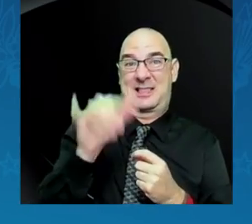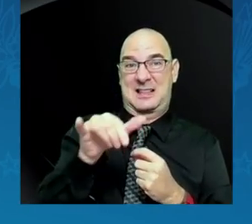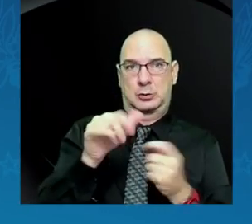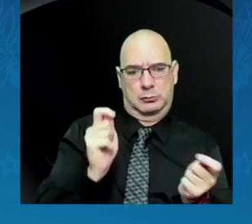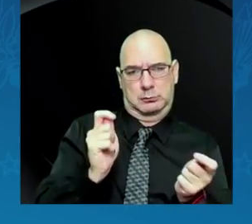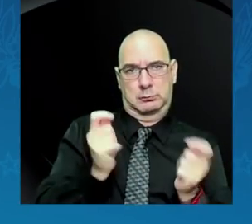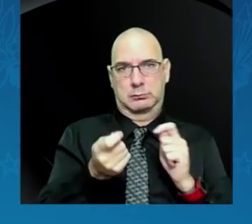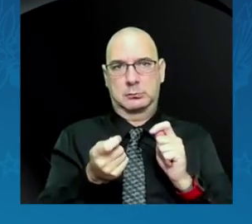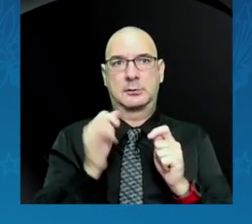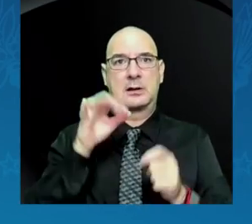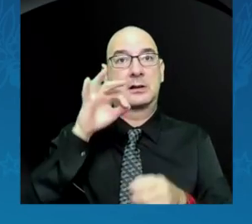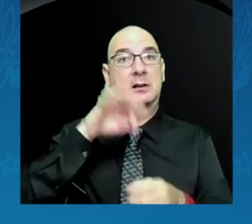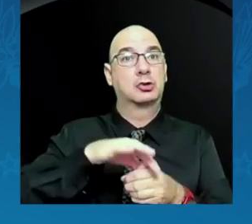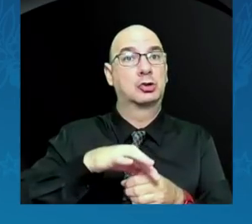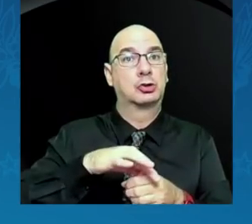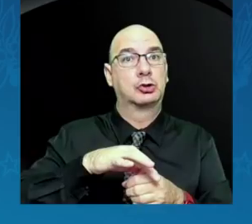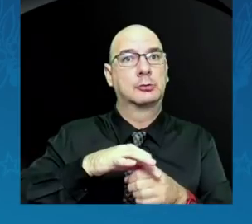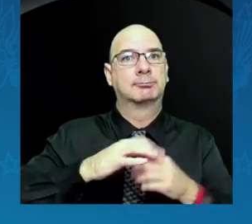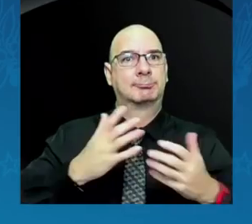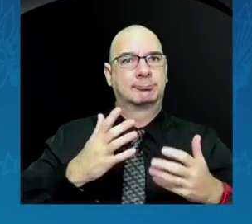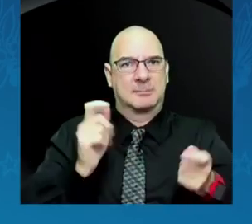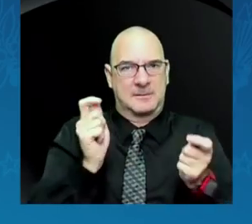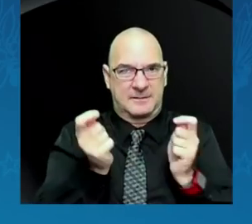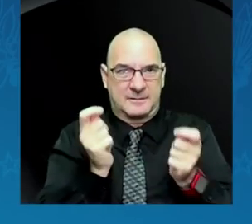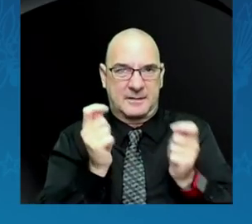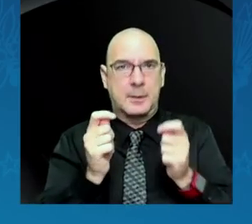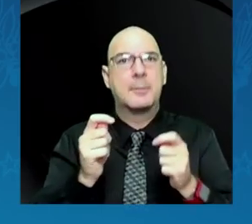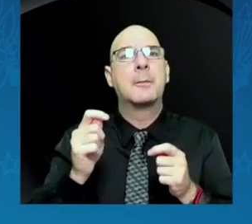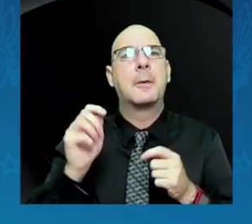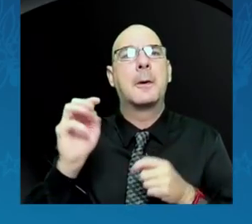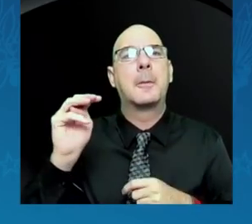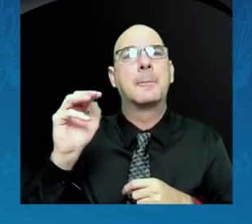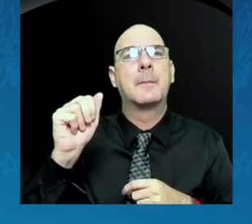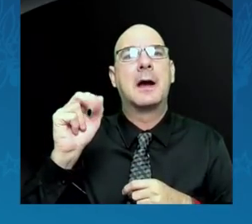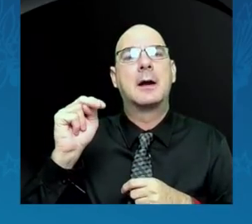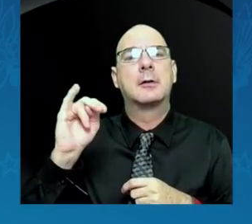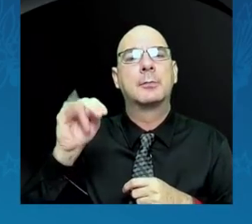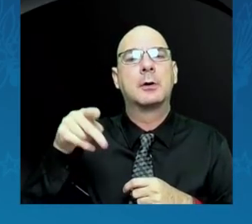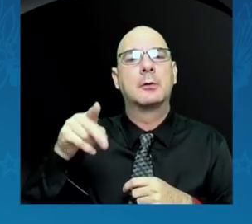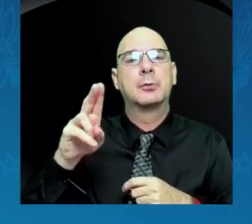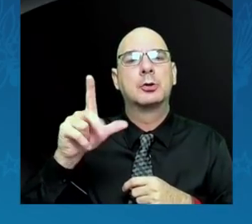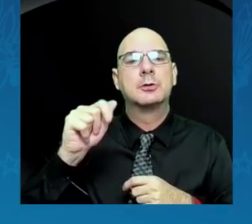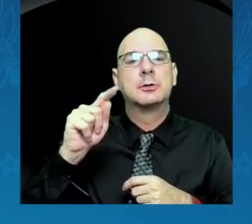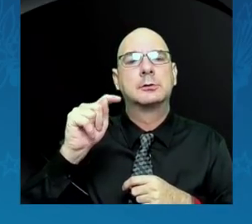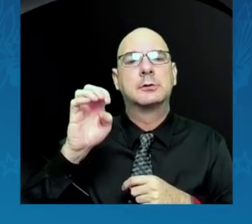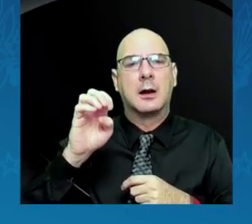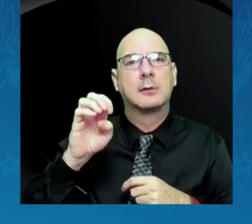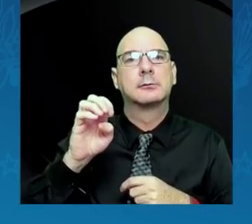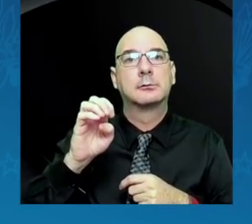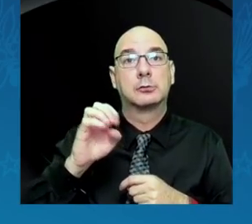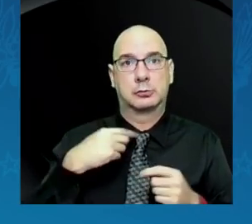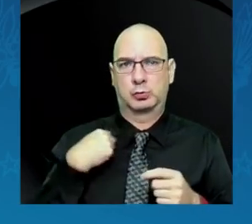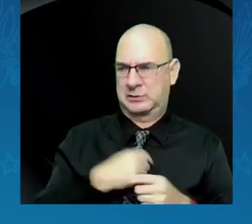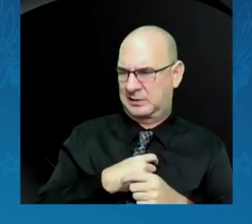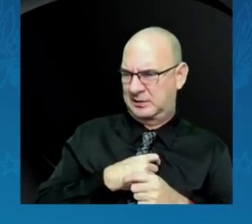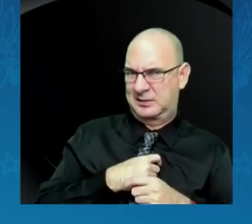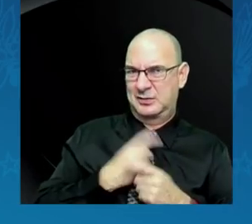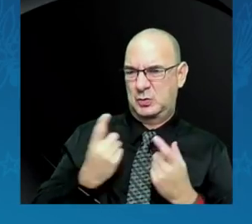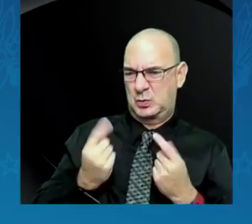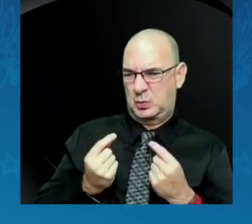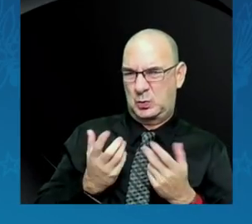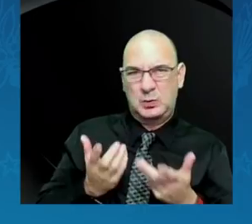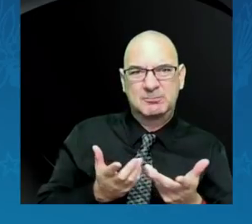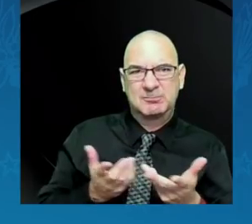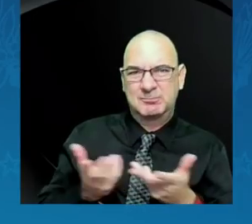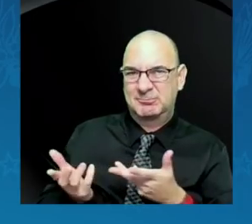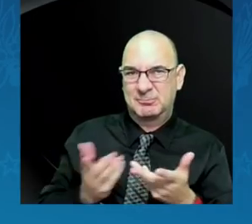we have talked about what we must do together, again, as partners to address this issue, both in terms of,